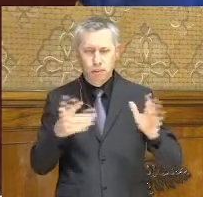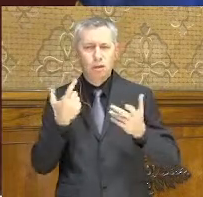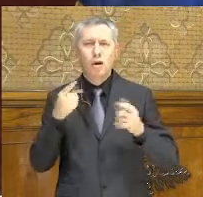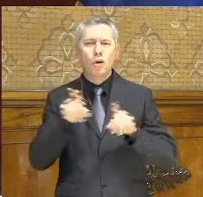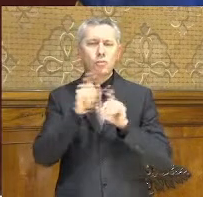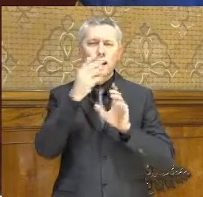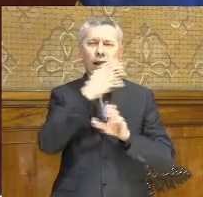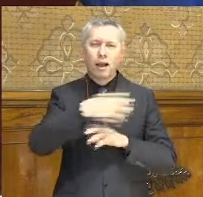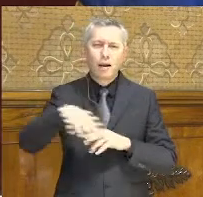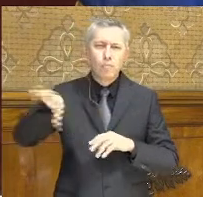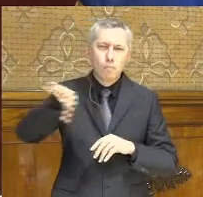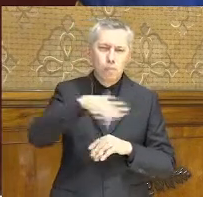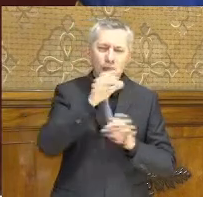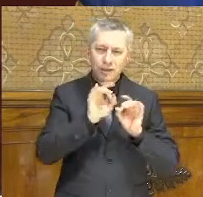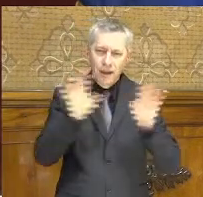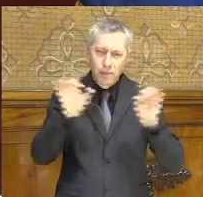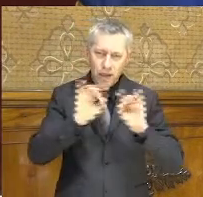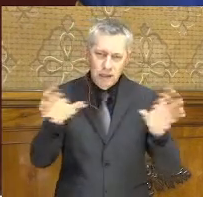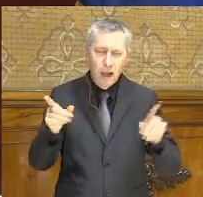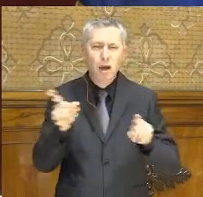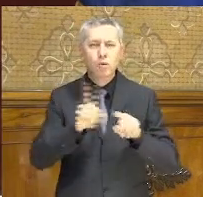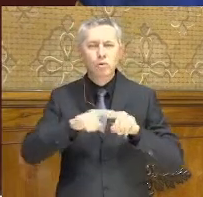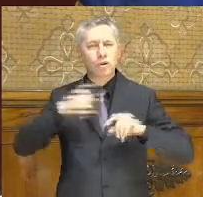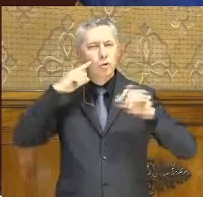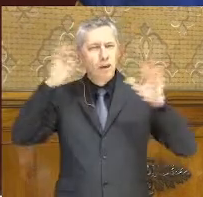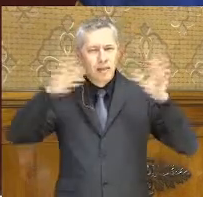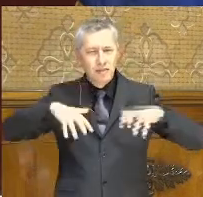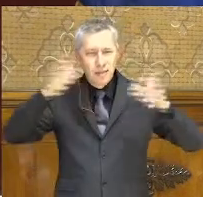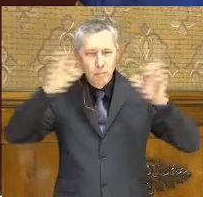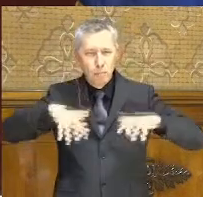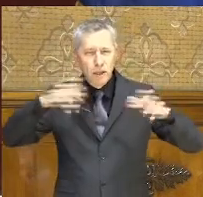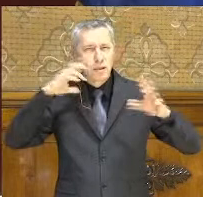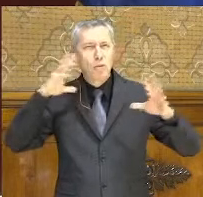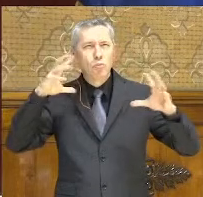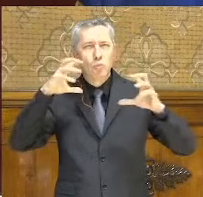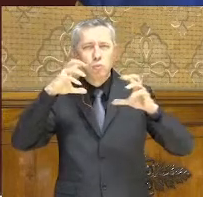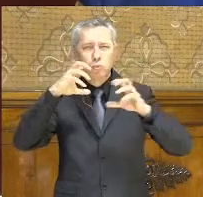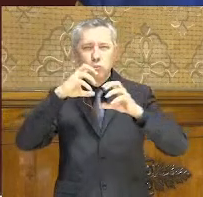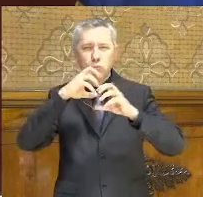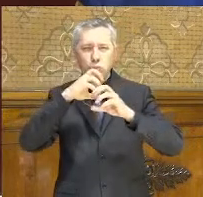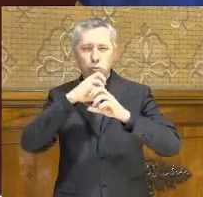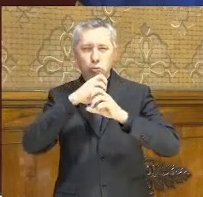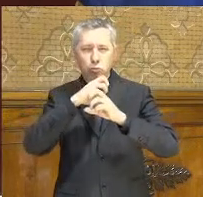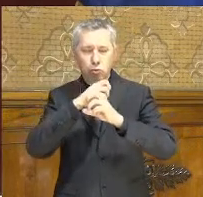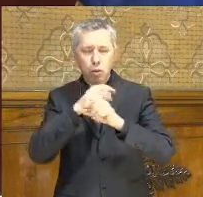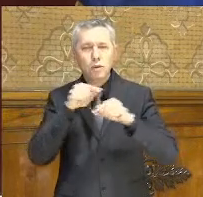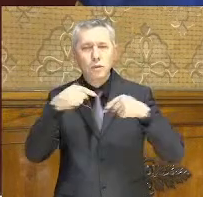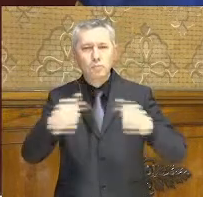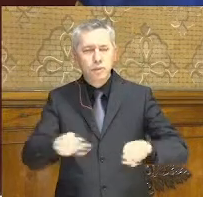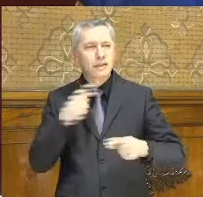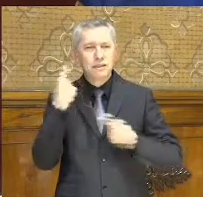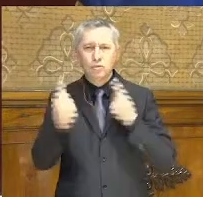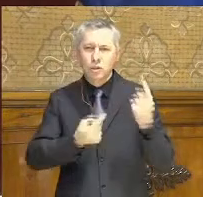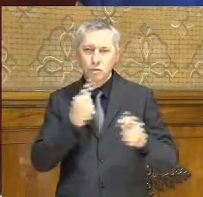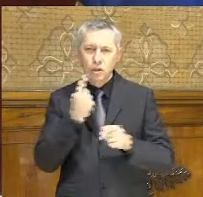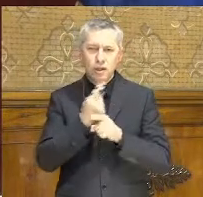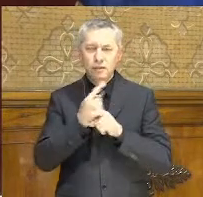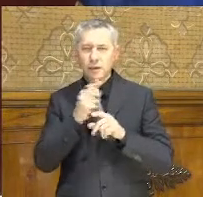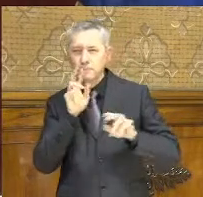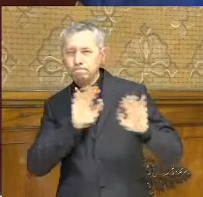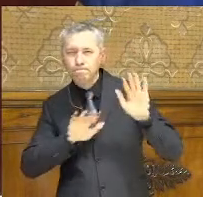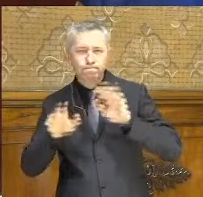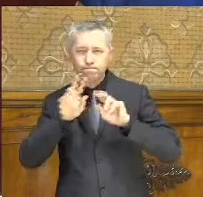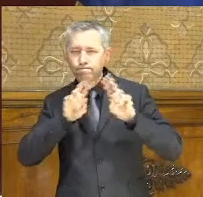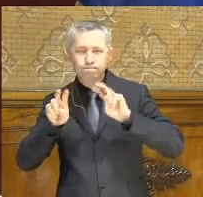of the dark storm to find a new beginning in dire circumstances. Ukraine is not yet lost, and